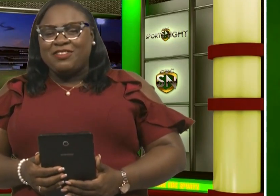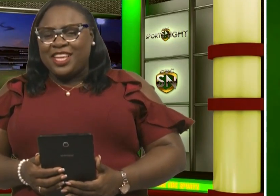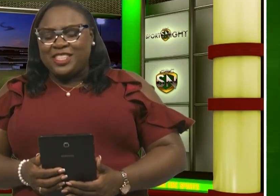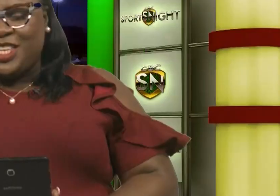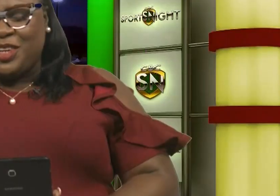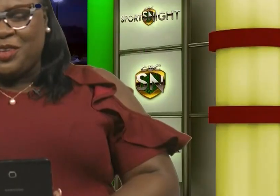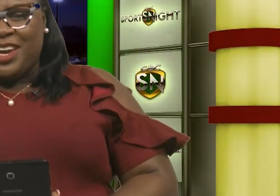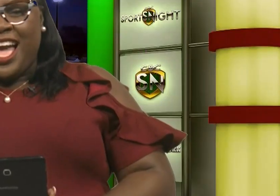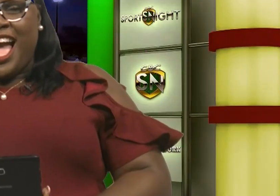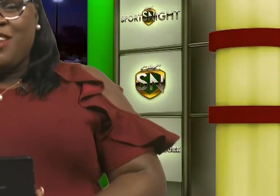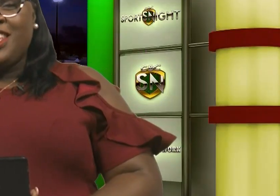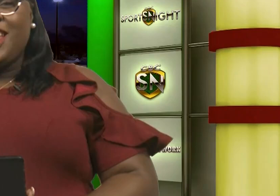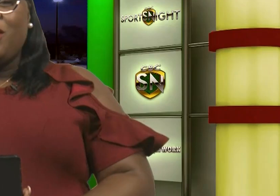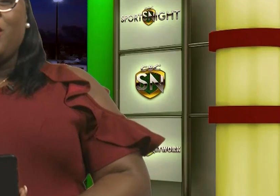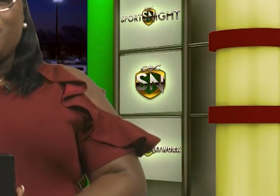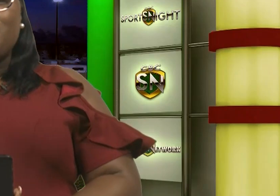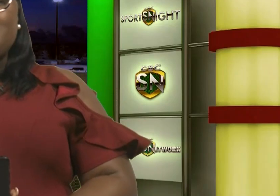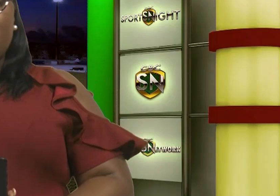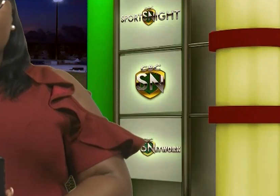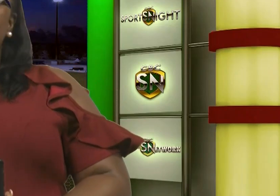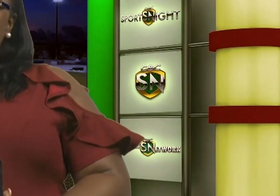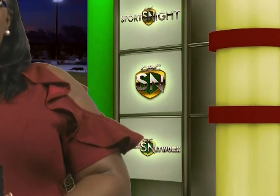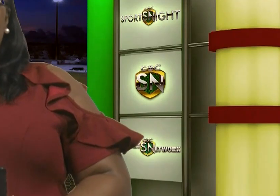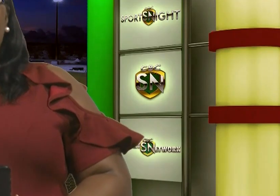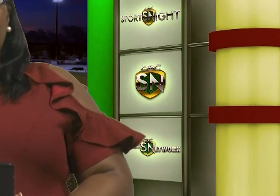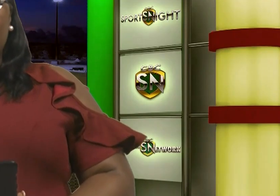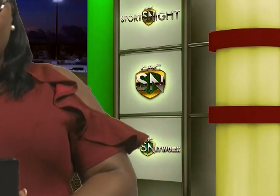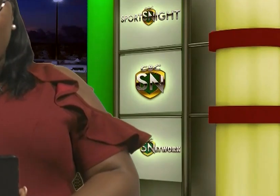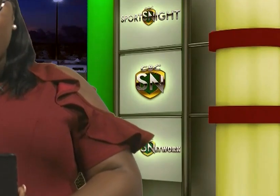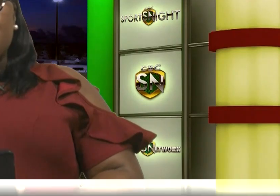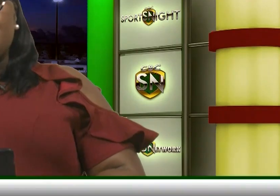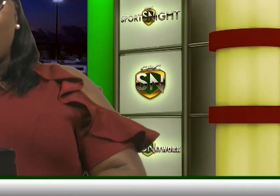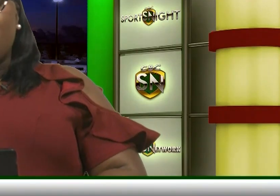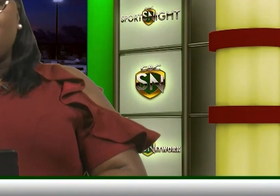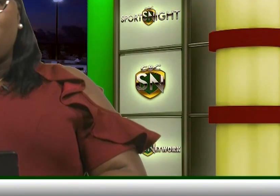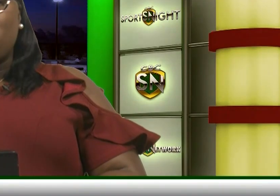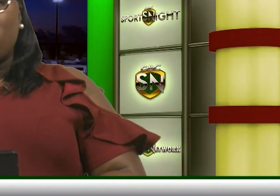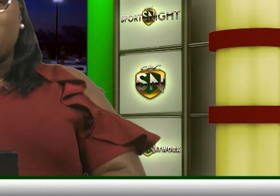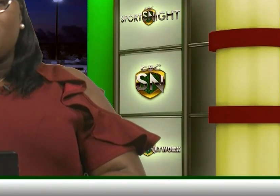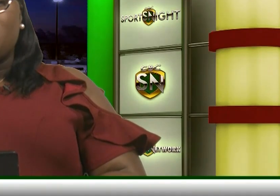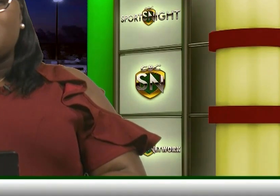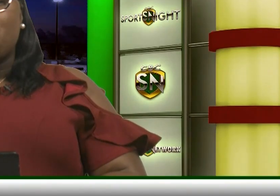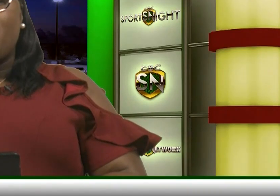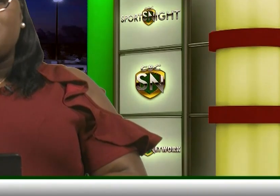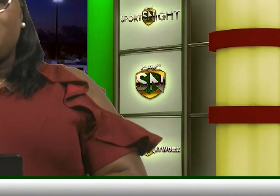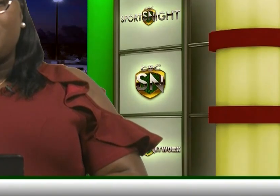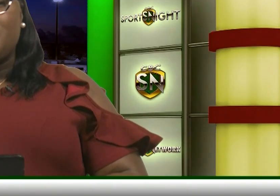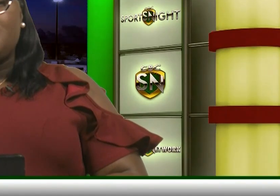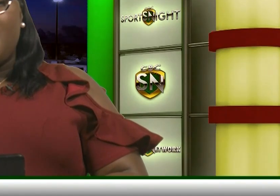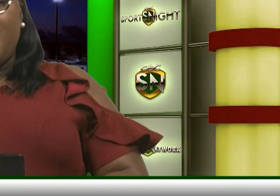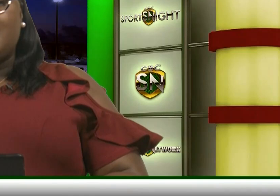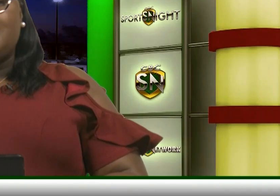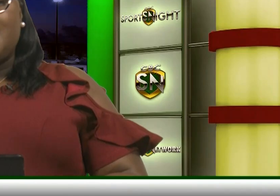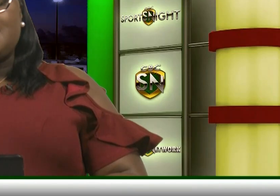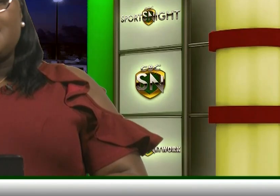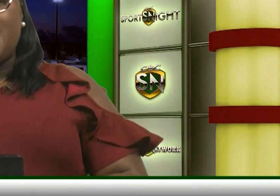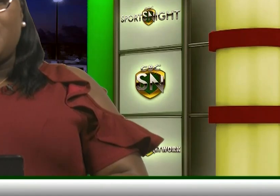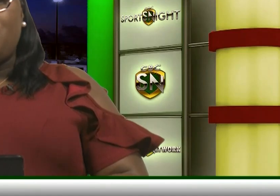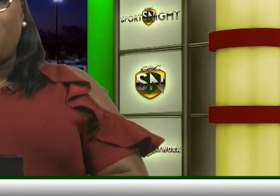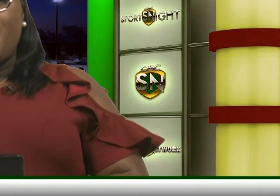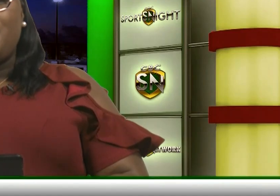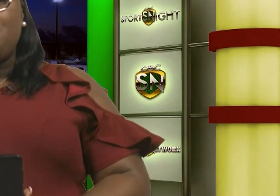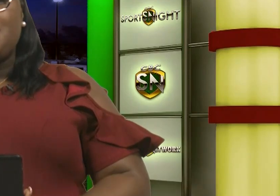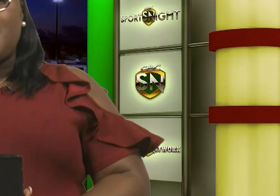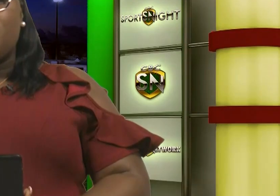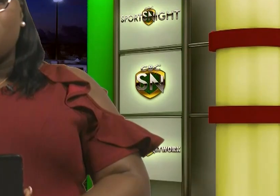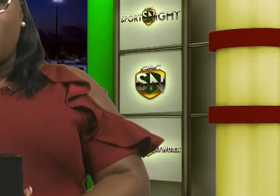good evening to you. I begin with news of, let's call it track and field. Harrison College won both the girls and boys divisions at today's Zasani